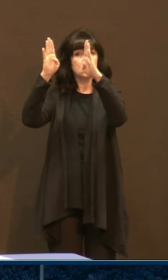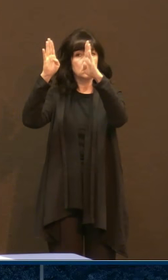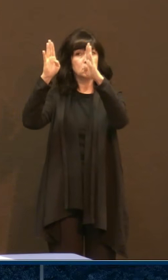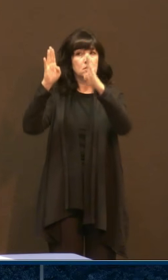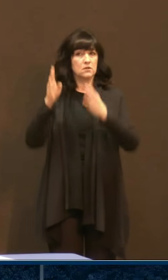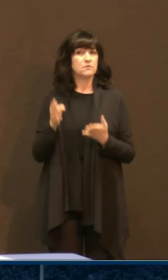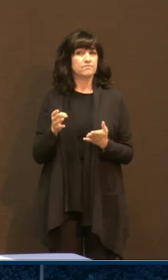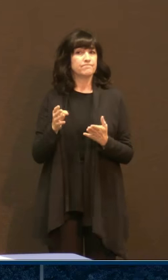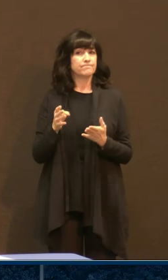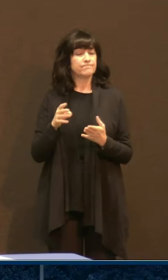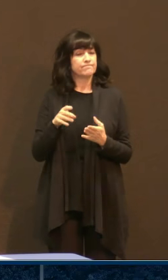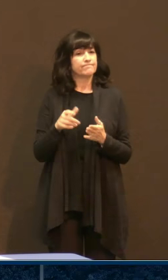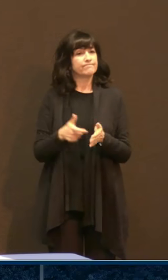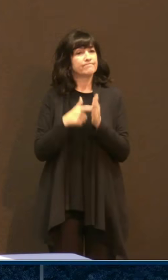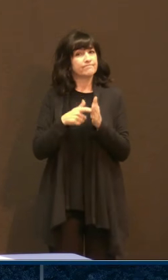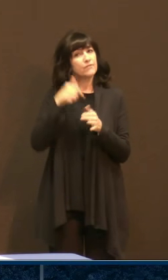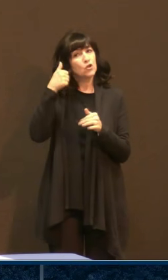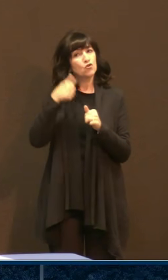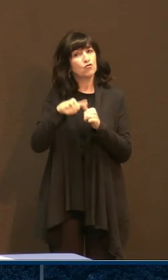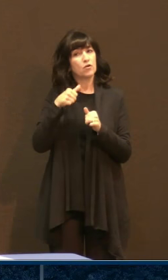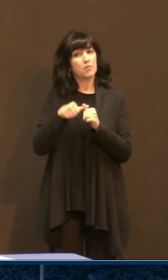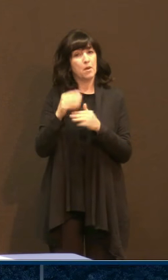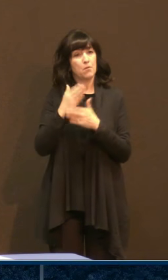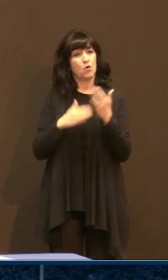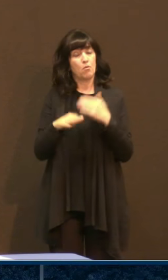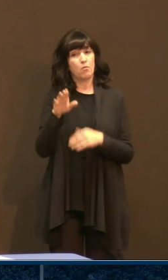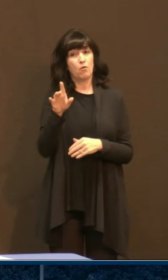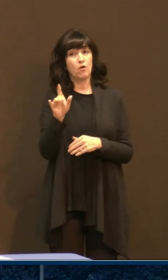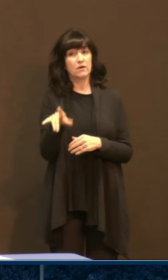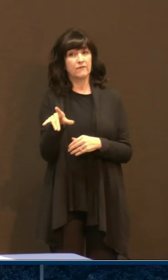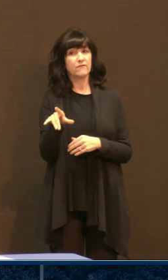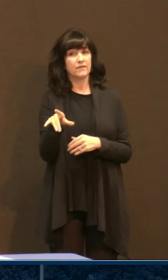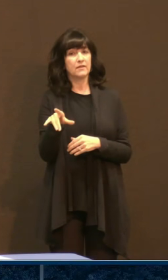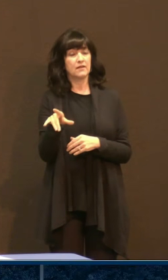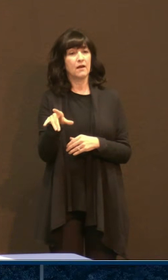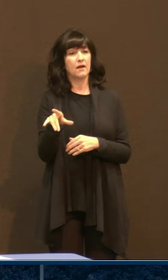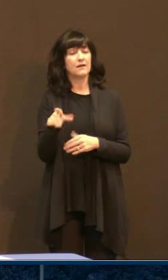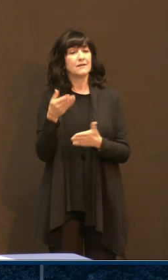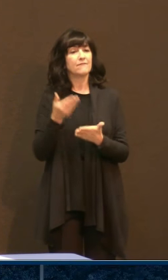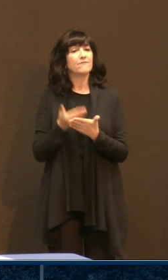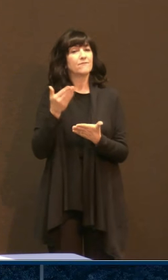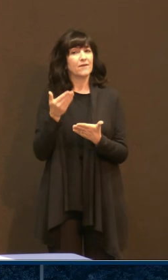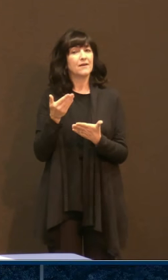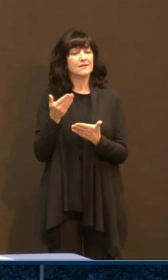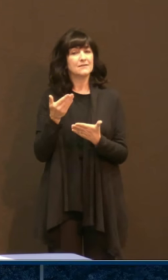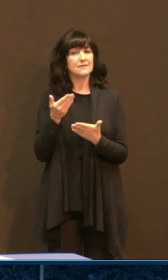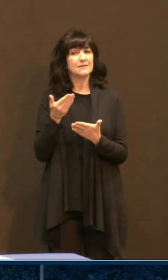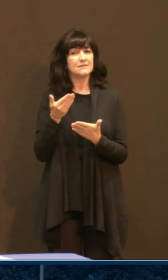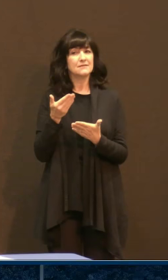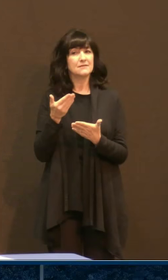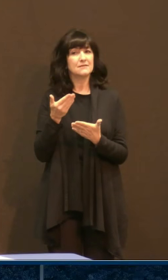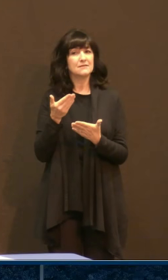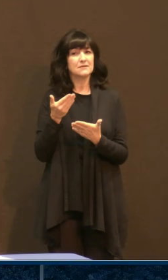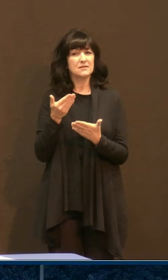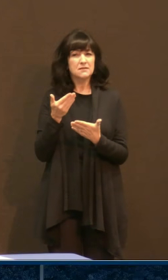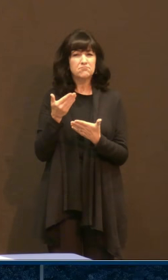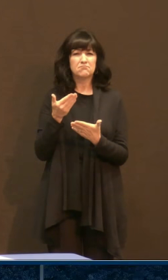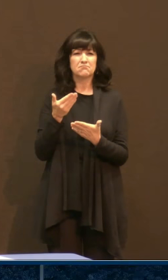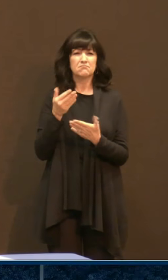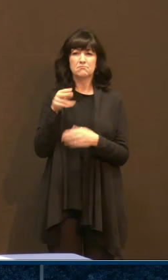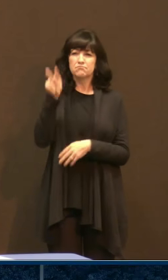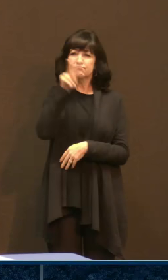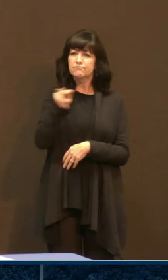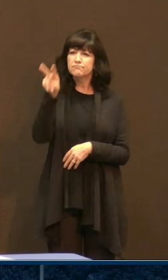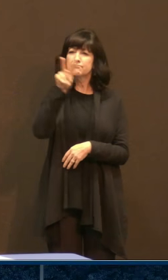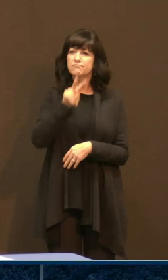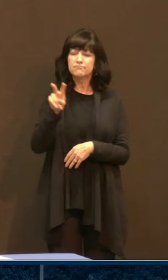And again, we need to remember that part of the fact that it looks a little bit inconsistent is